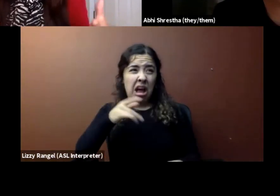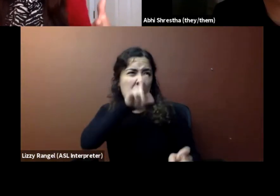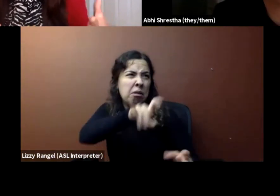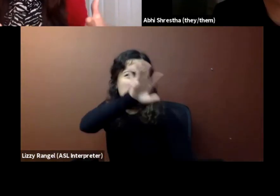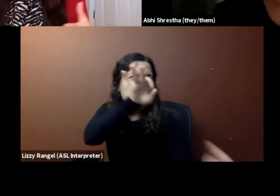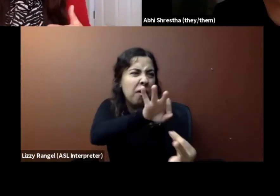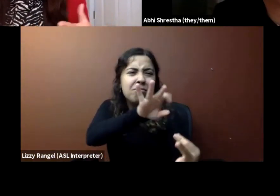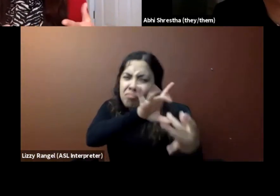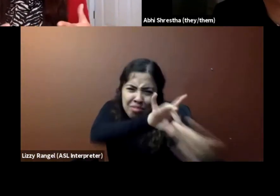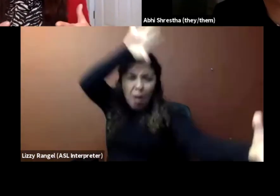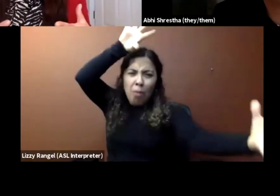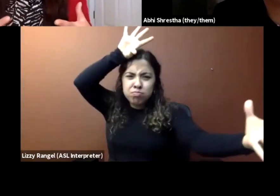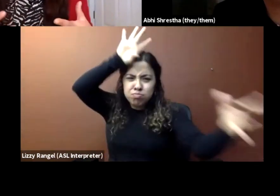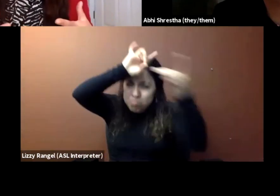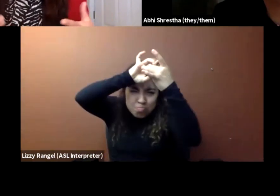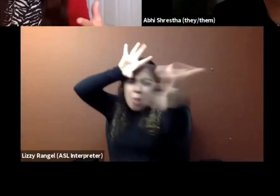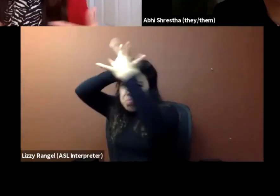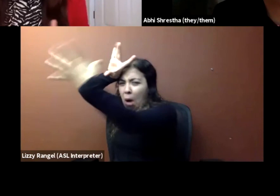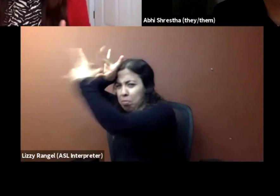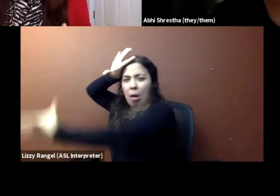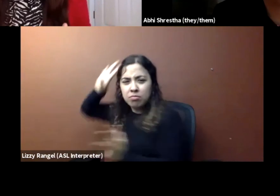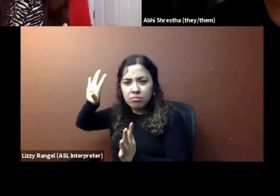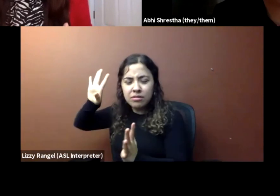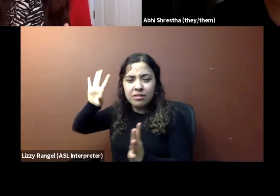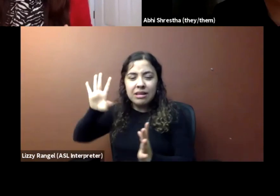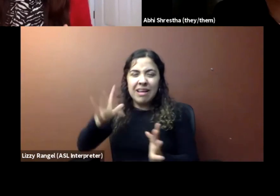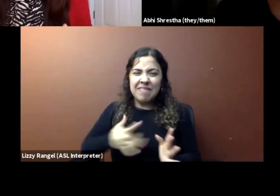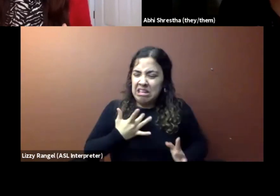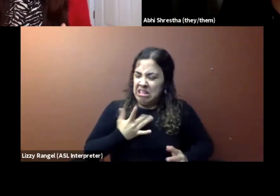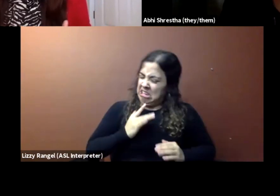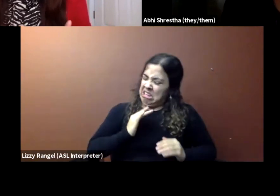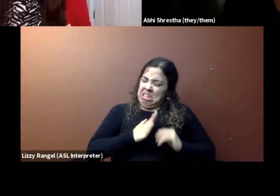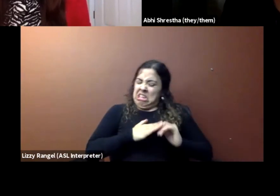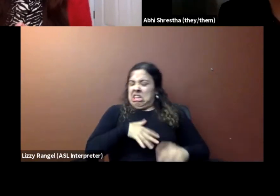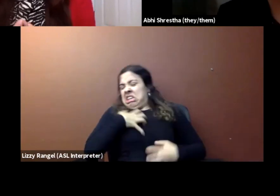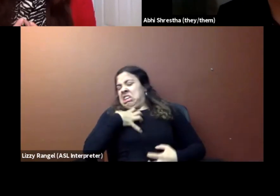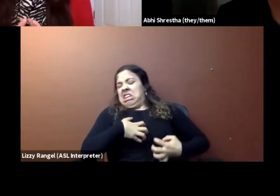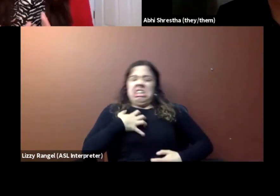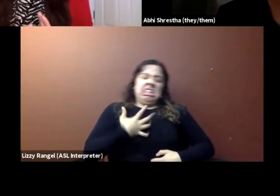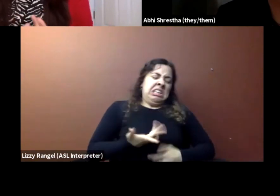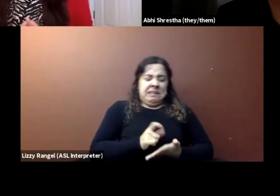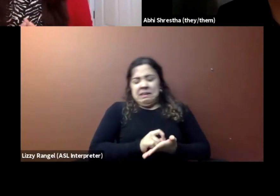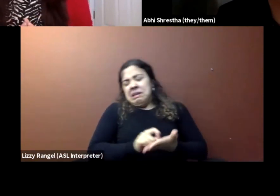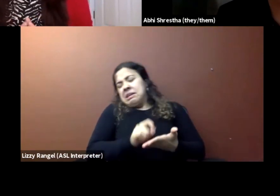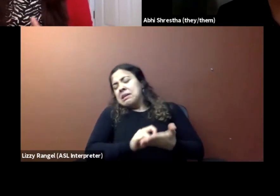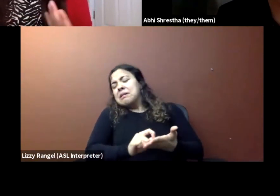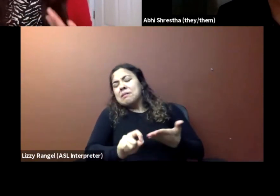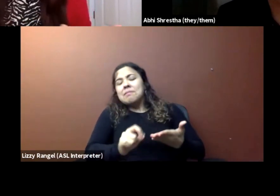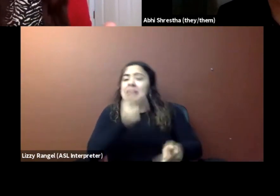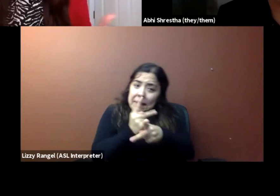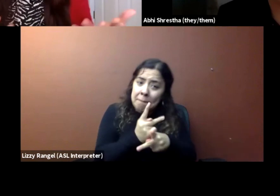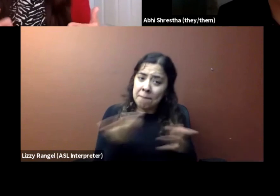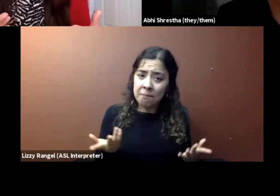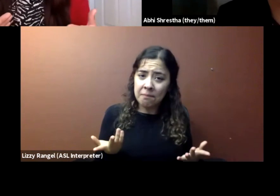be uncomfortable and like kind of be startled by our own imagination. Yes. I think that's